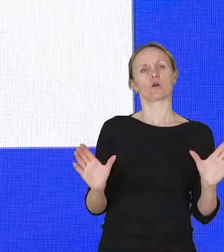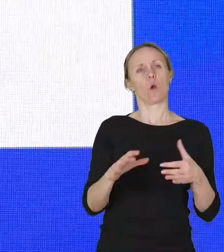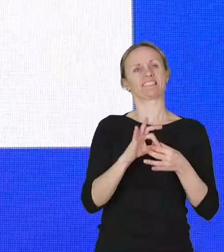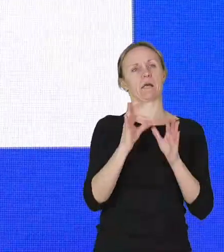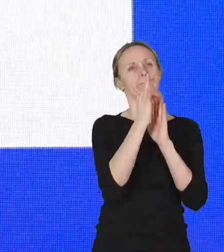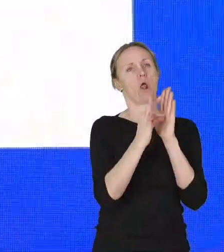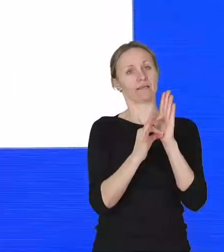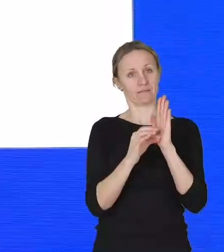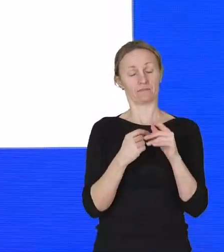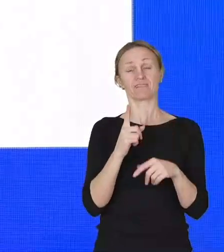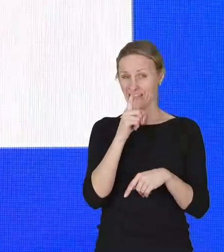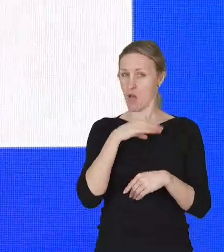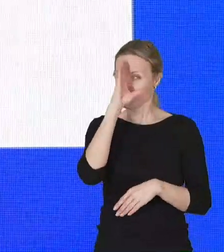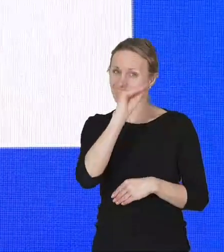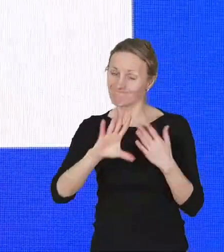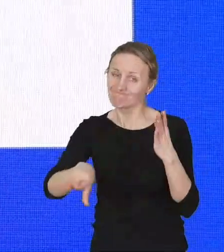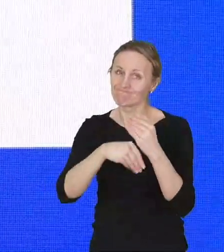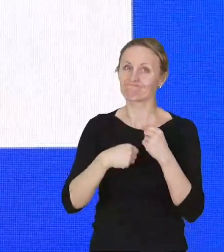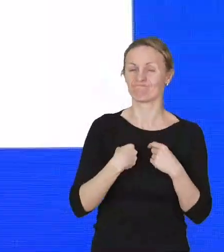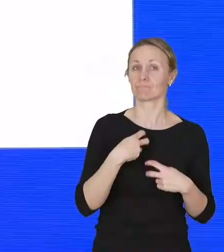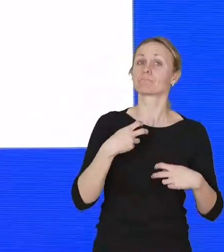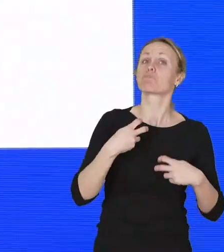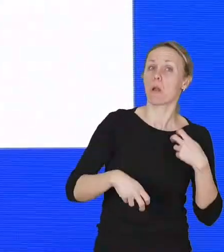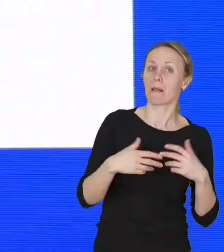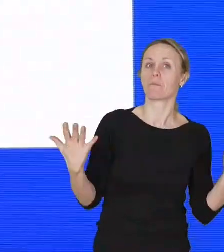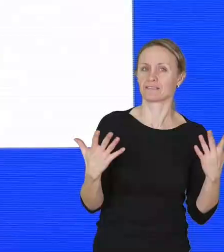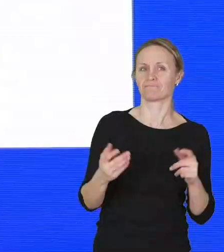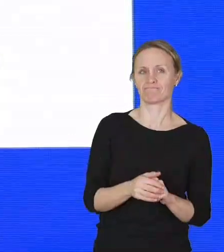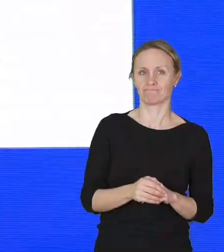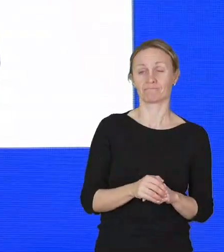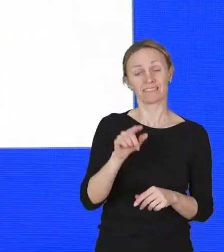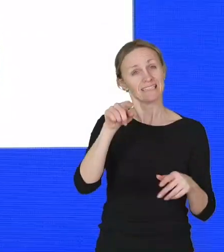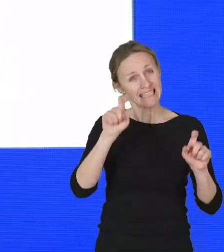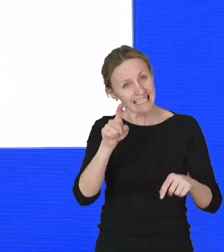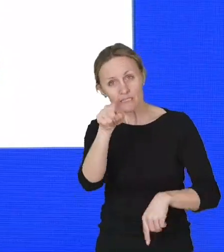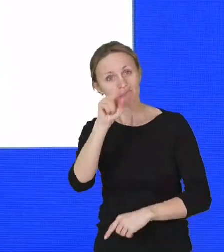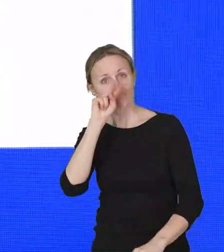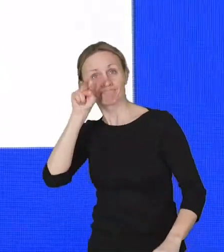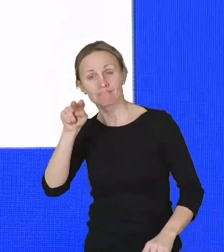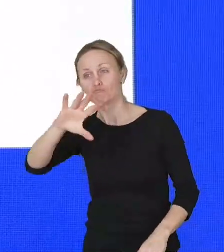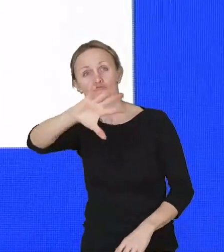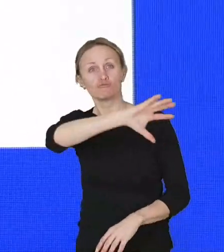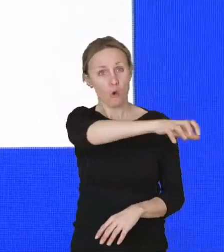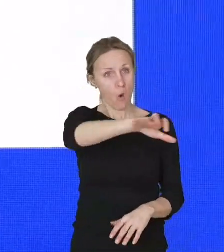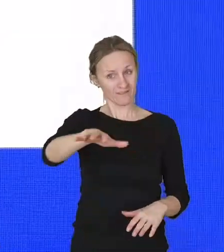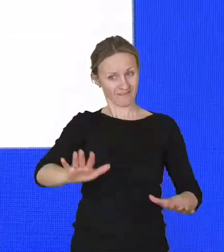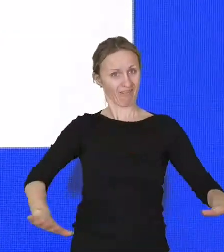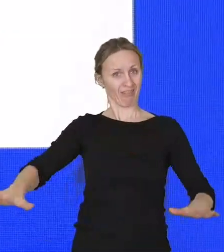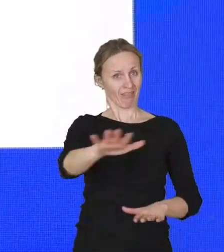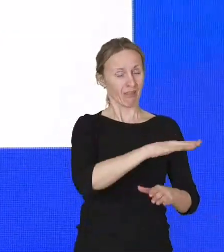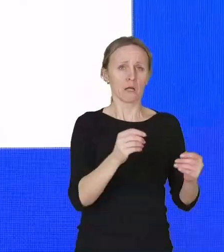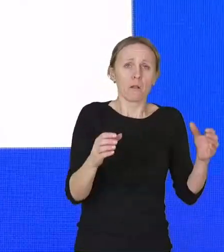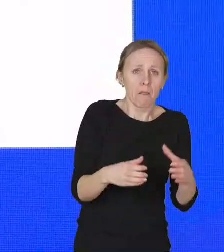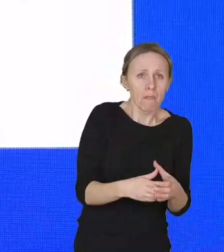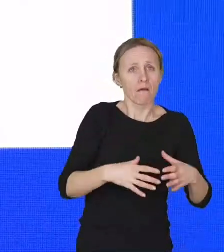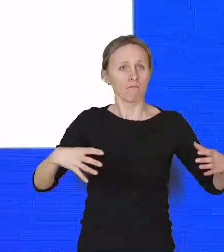other areas like local doing business conditions. So I'm an entrepreneur, I want to build a production